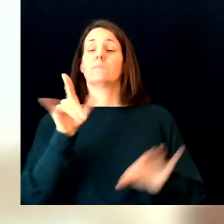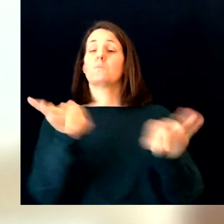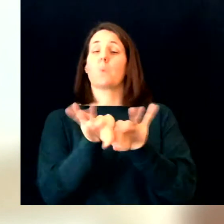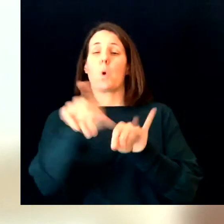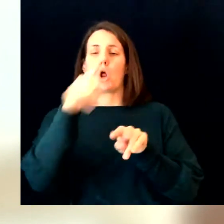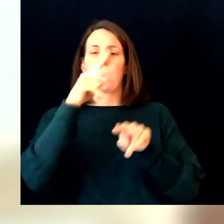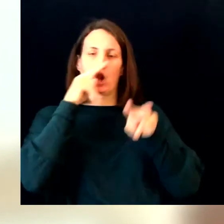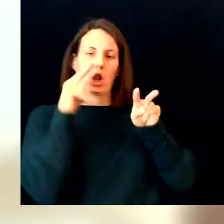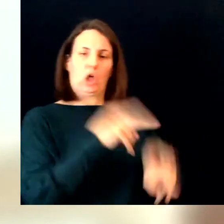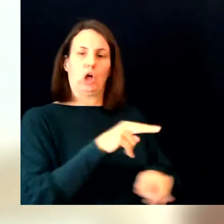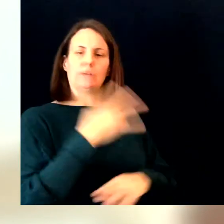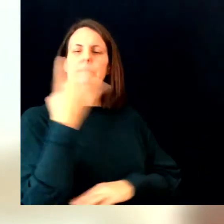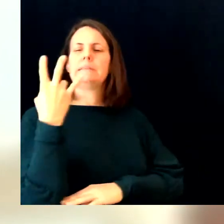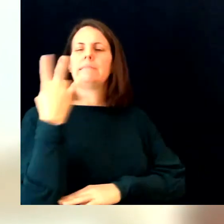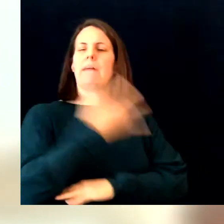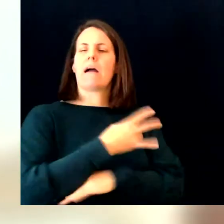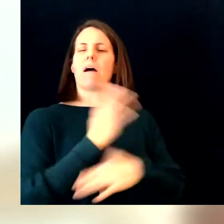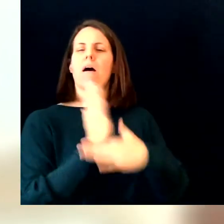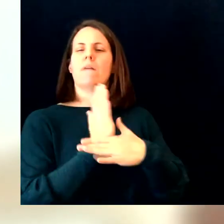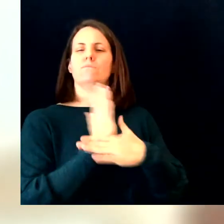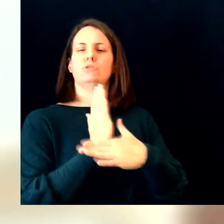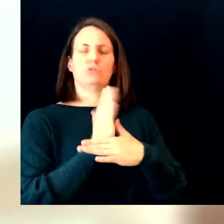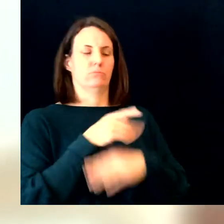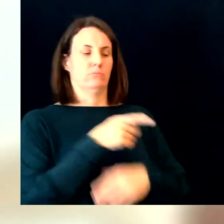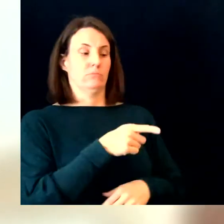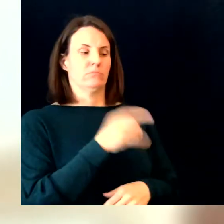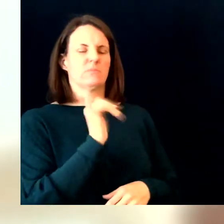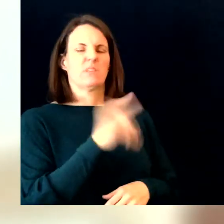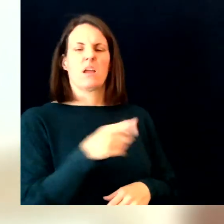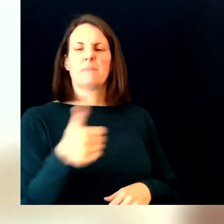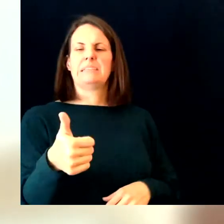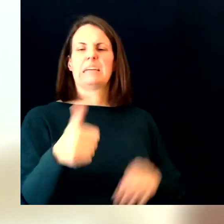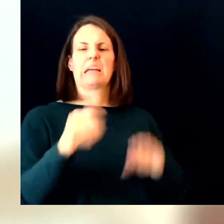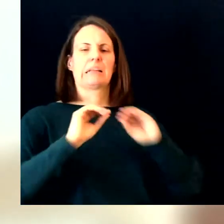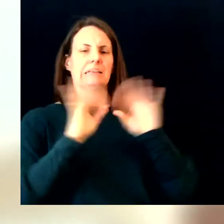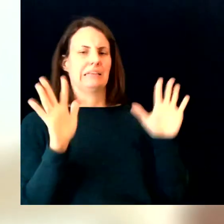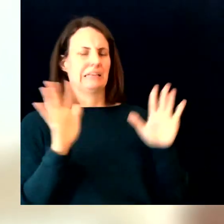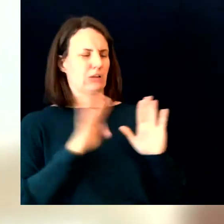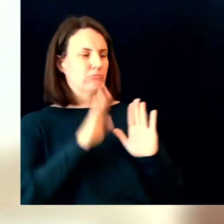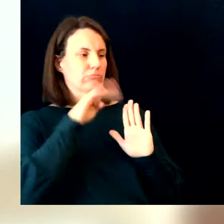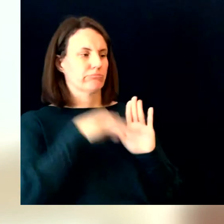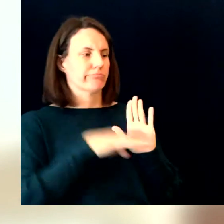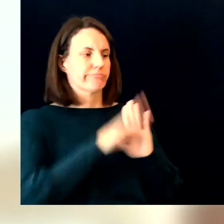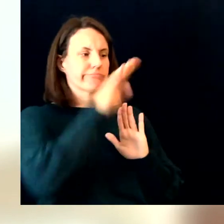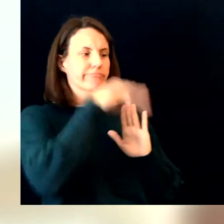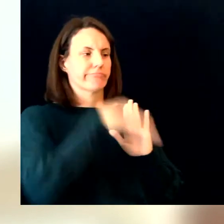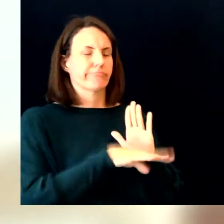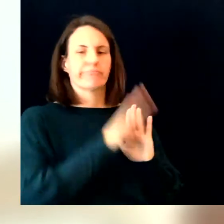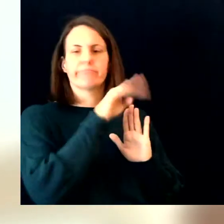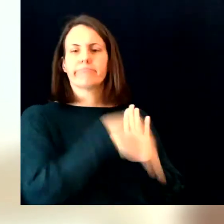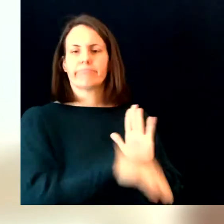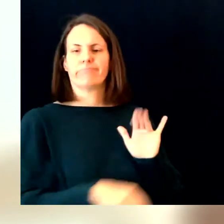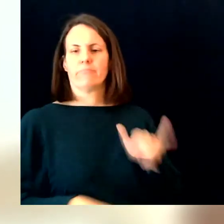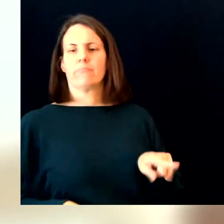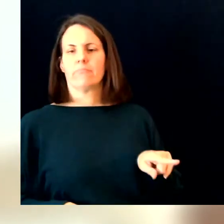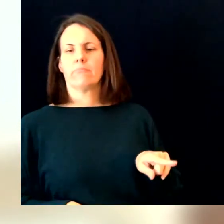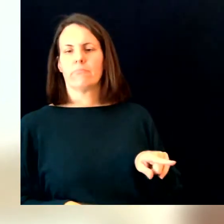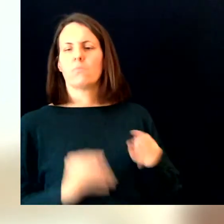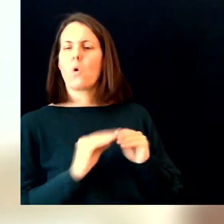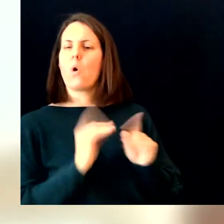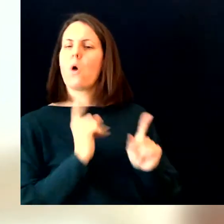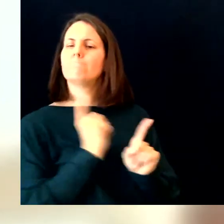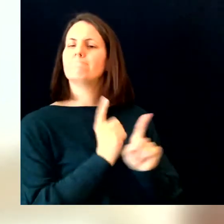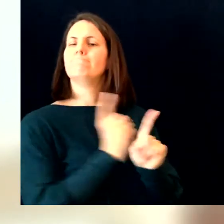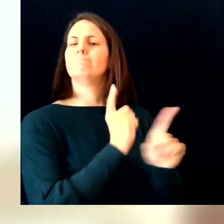been seeing in cases being diagnosed in the community that's smoothed over, doesn't have some of that day-to-day